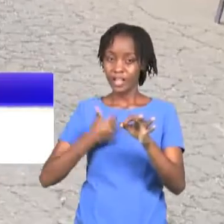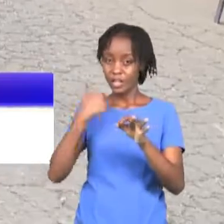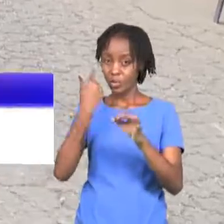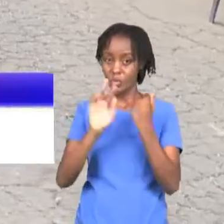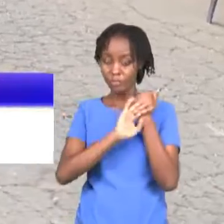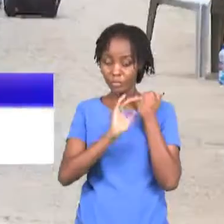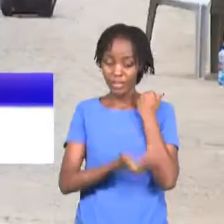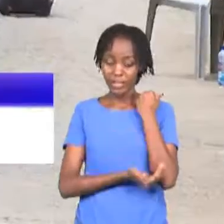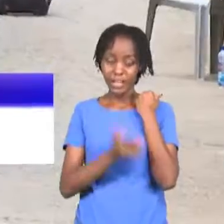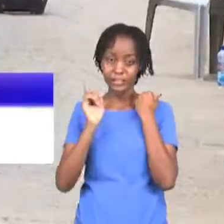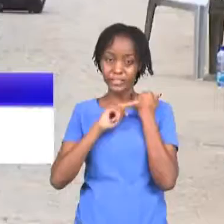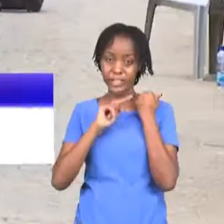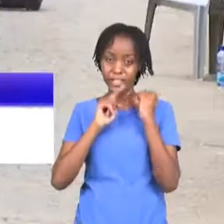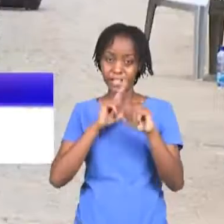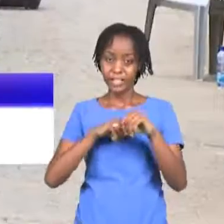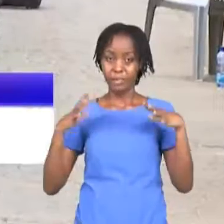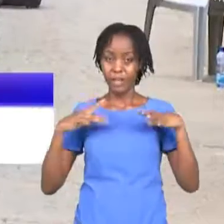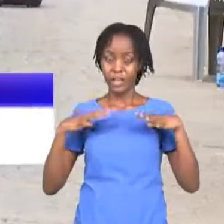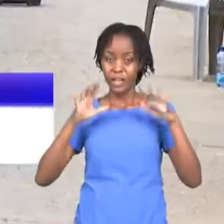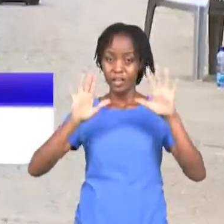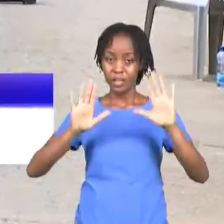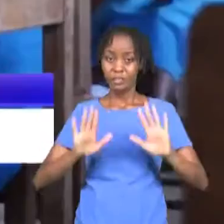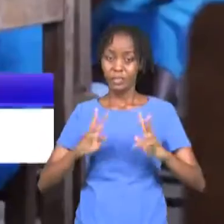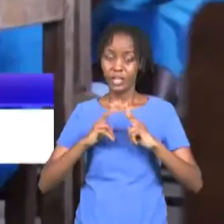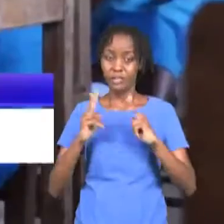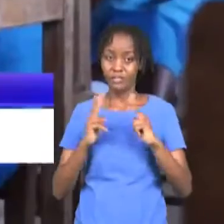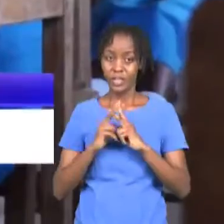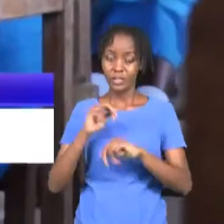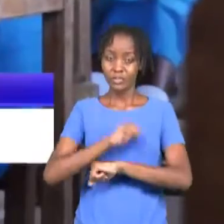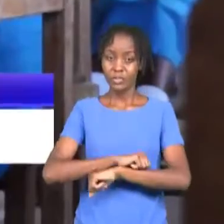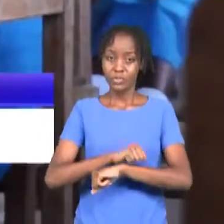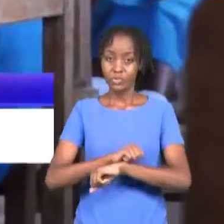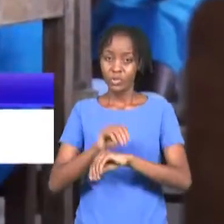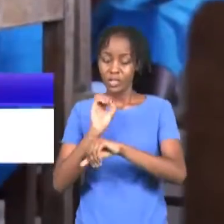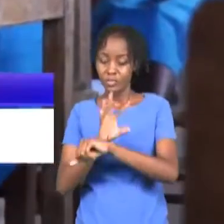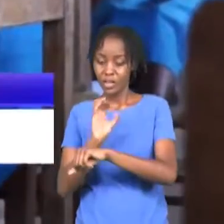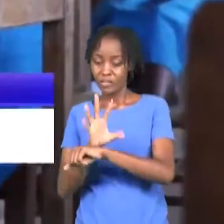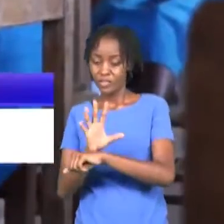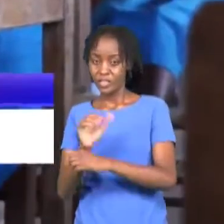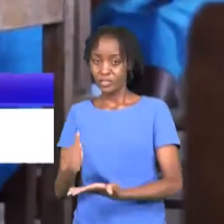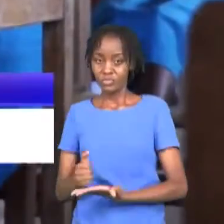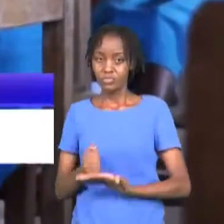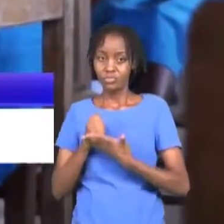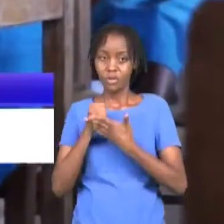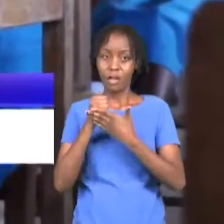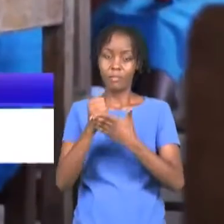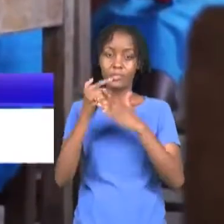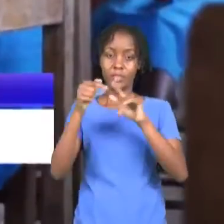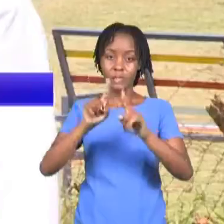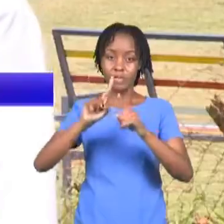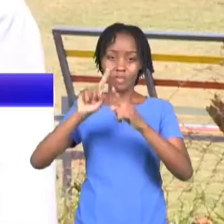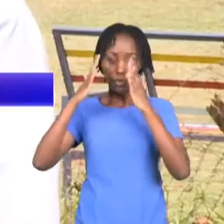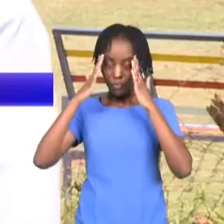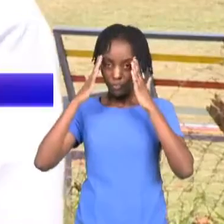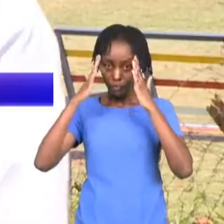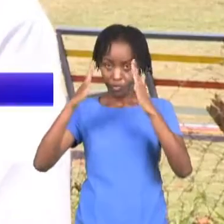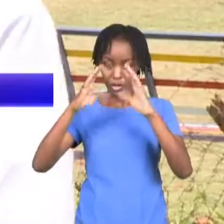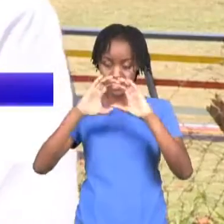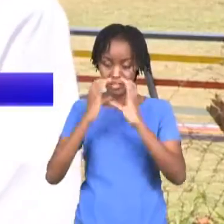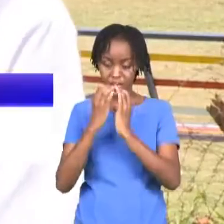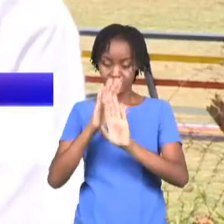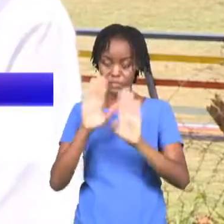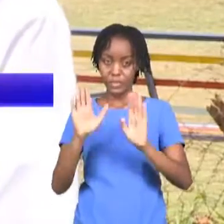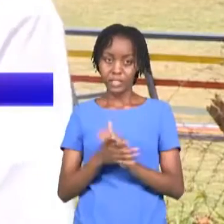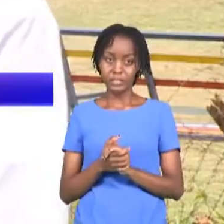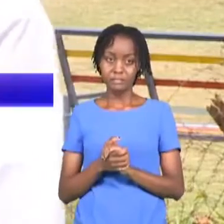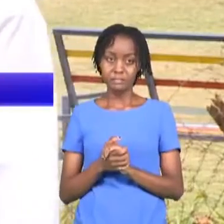holiday, there is need for schools to do guidance and counseling for them in an effort to help them concentrate. It is enough time, but